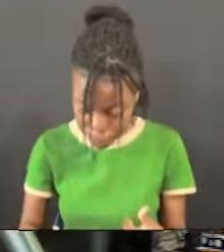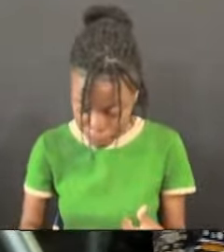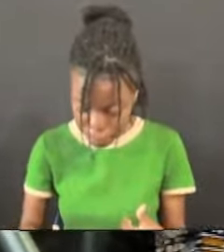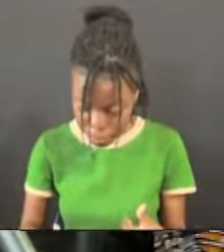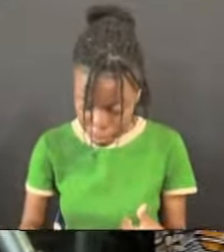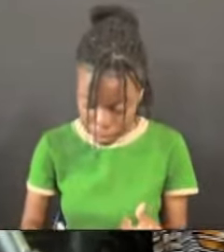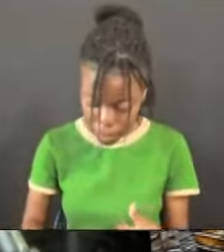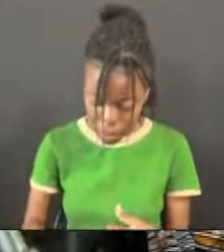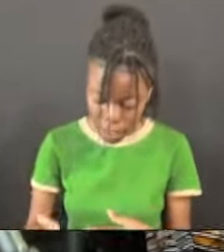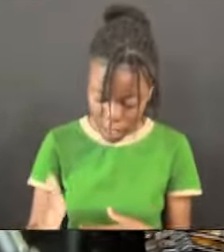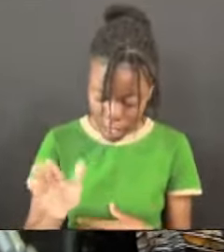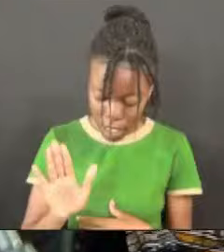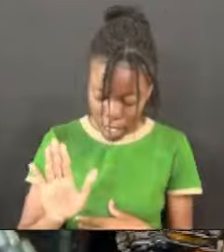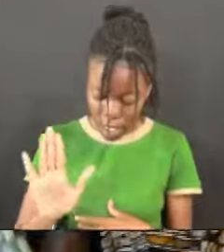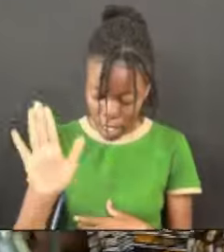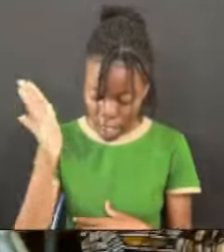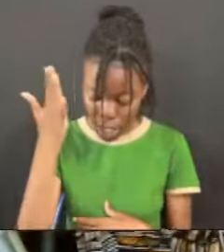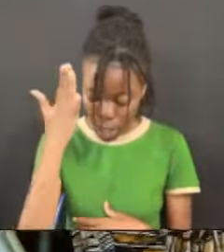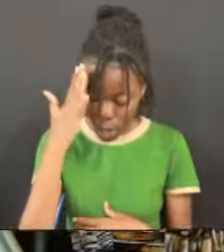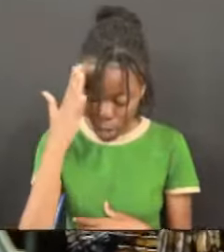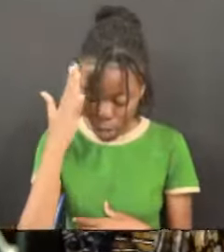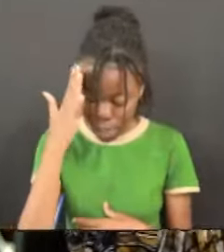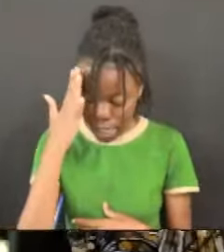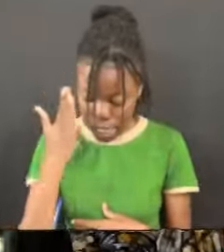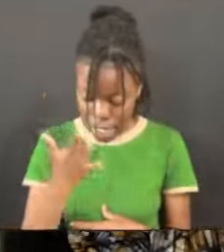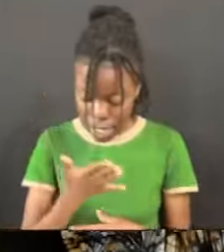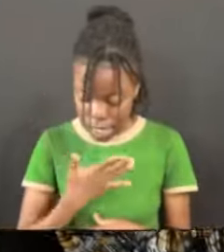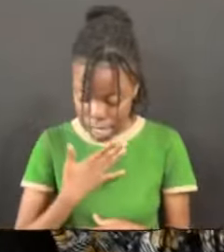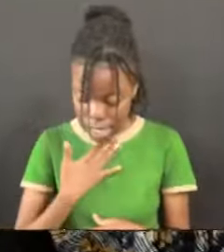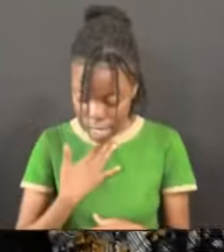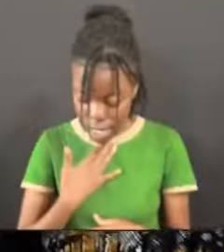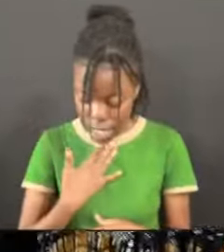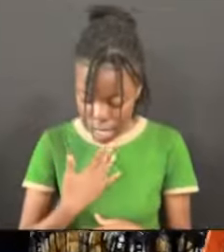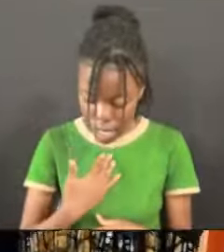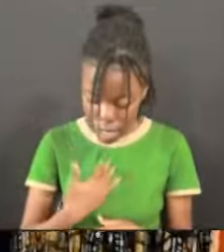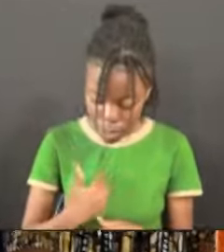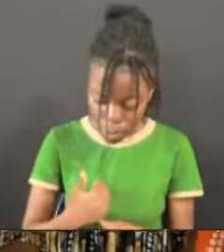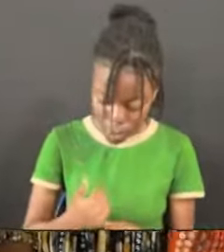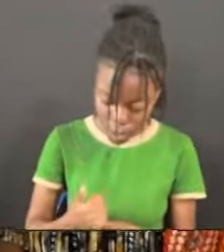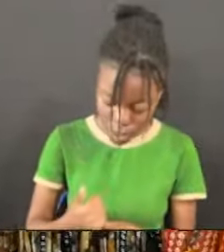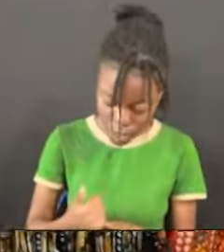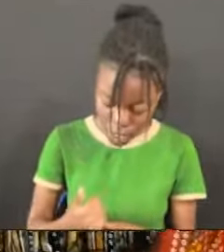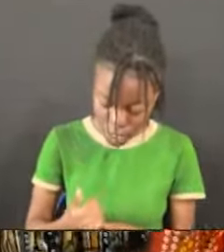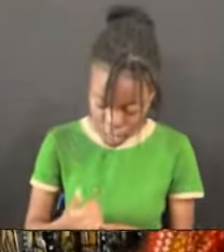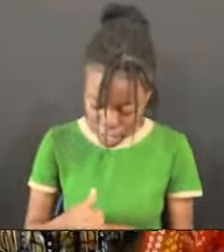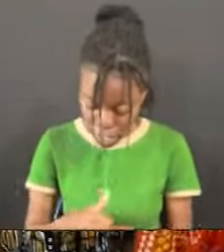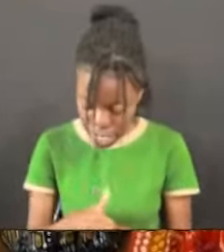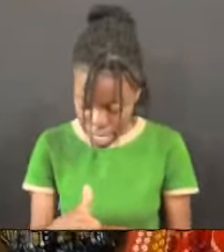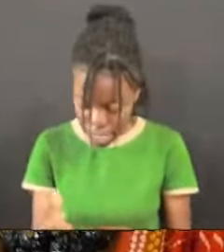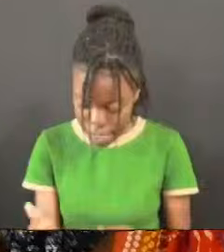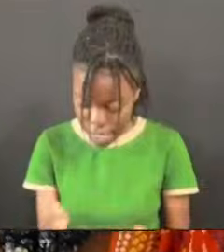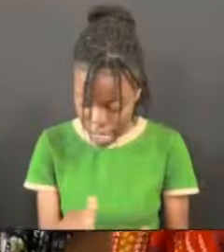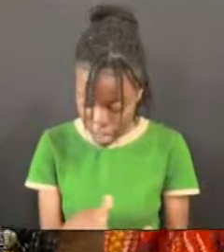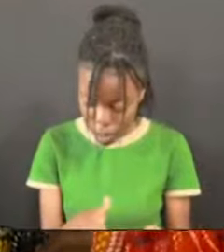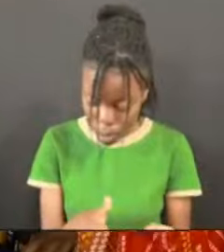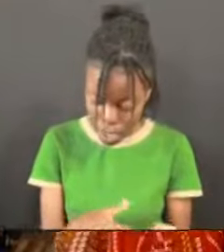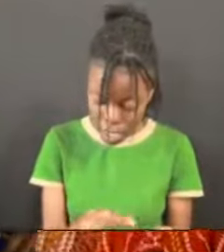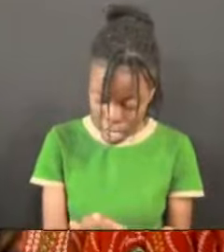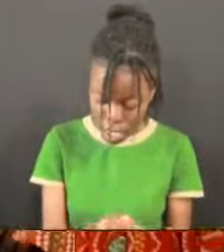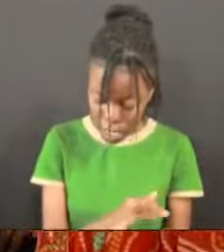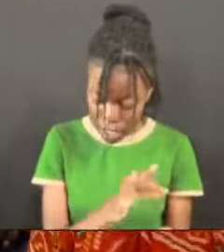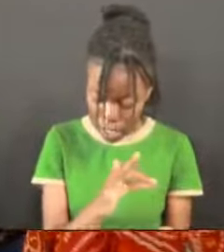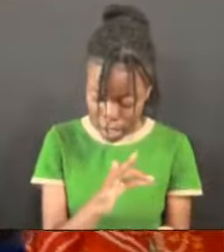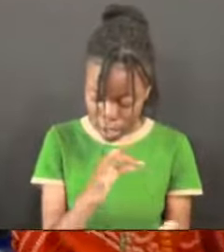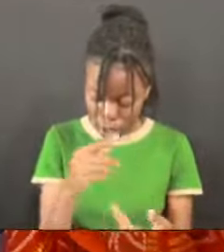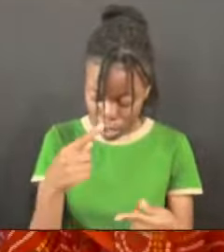I. He knows that I am longing, some